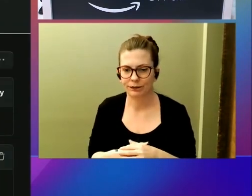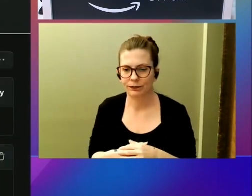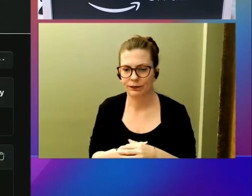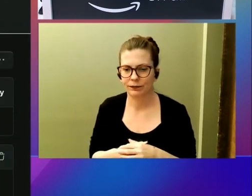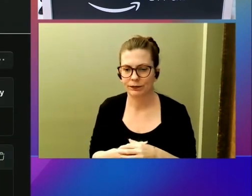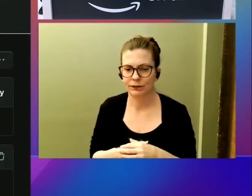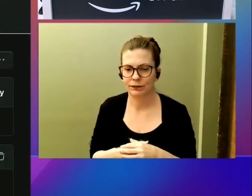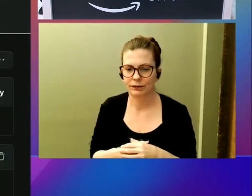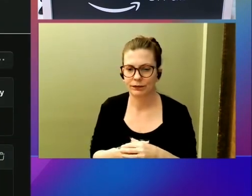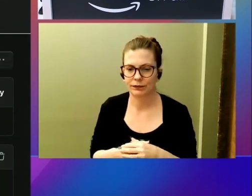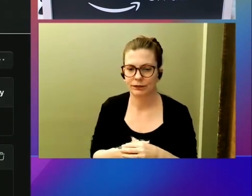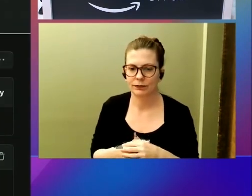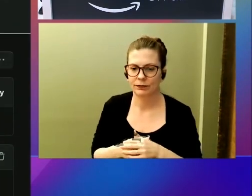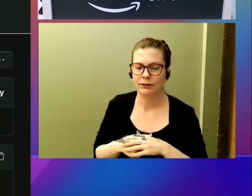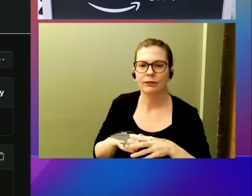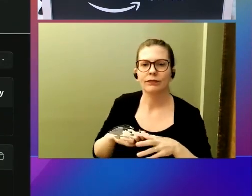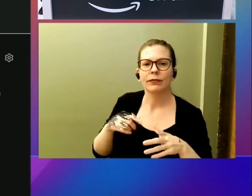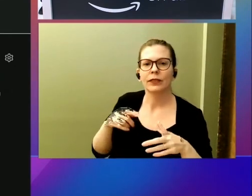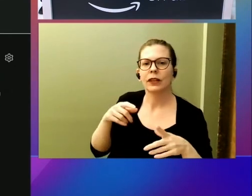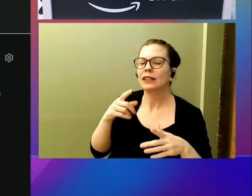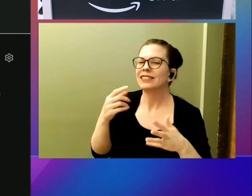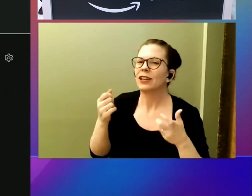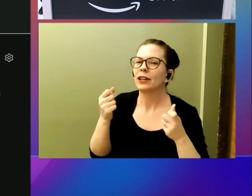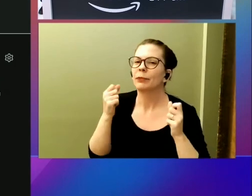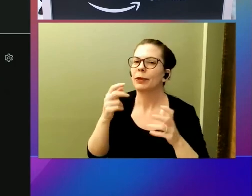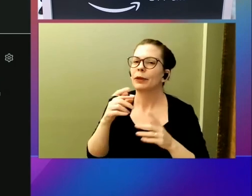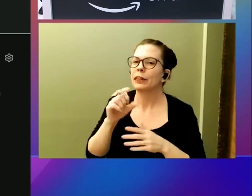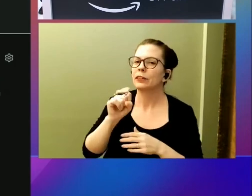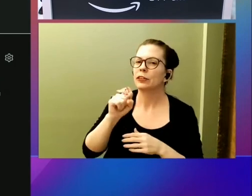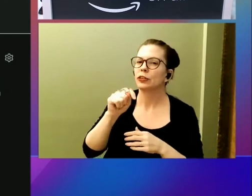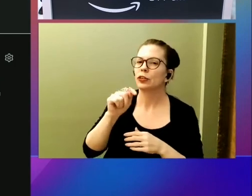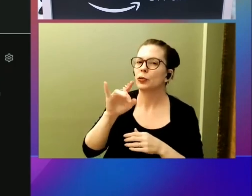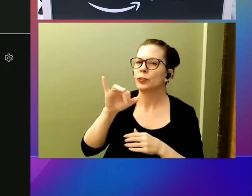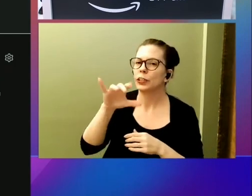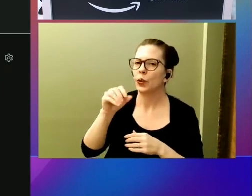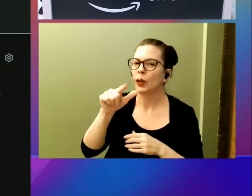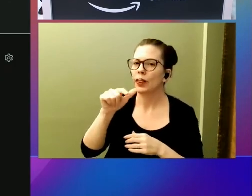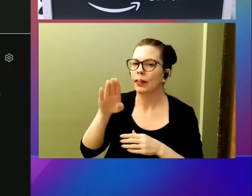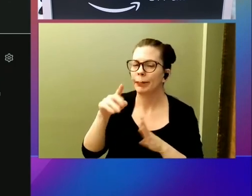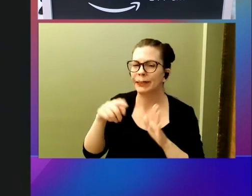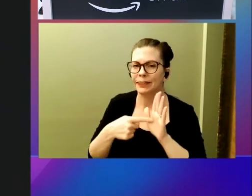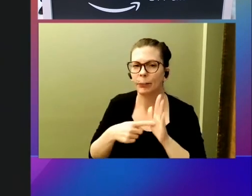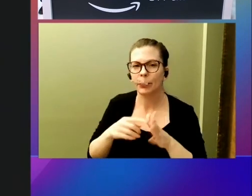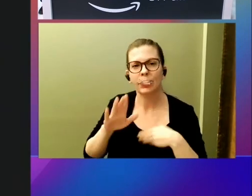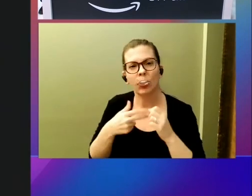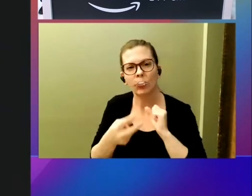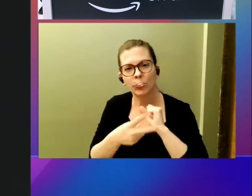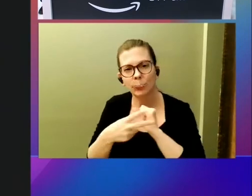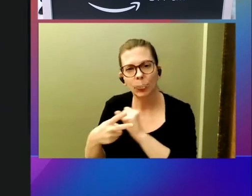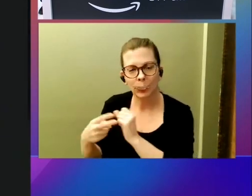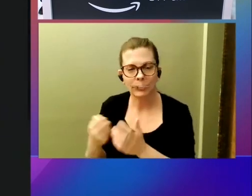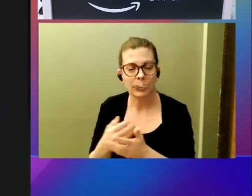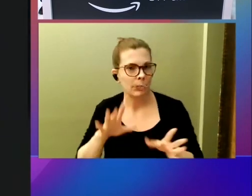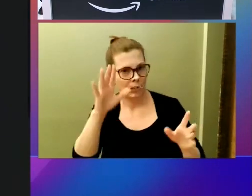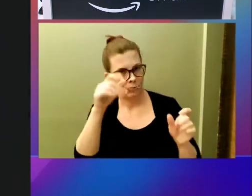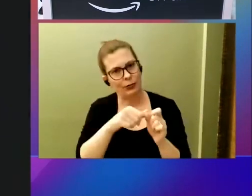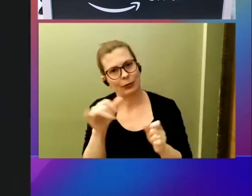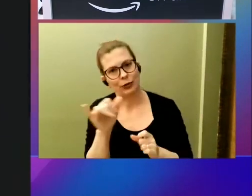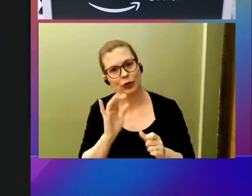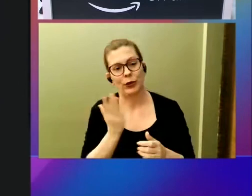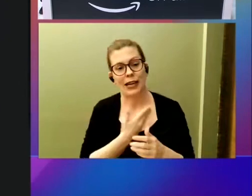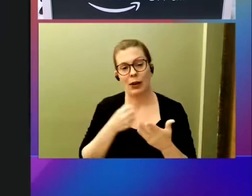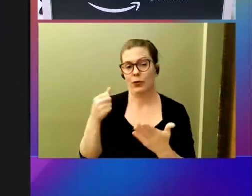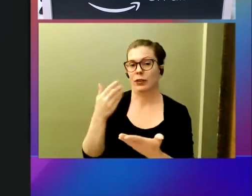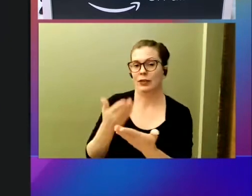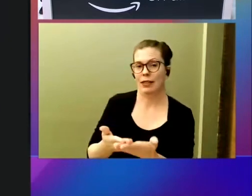to really is Studio Lab examples. Okay. That's got all your repositories. Also, remember, our landing page has a lot